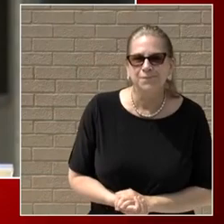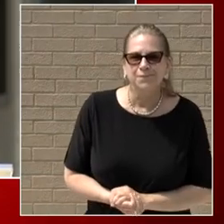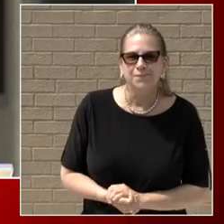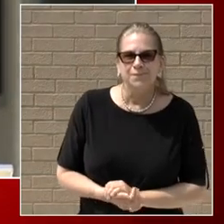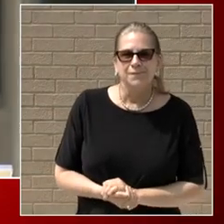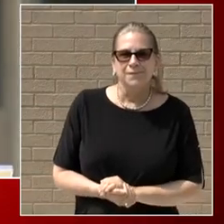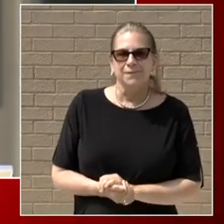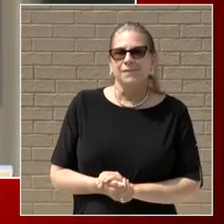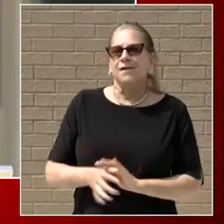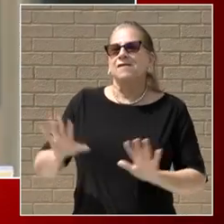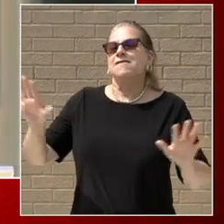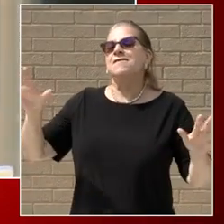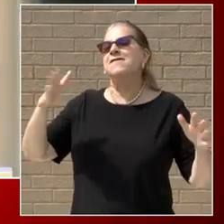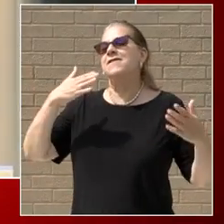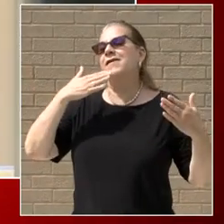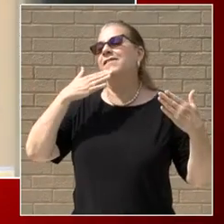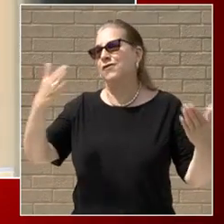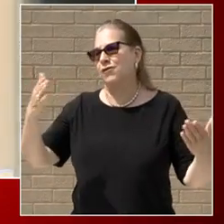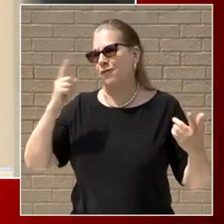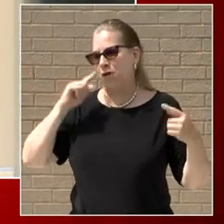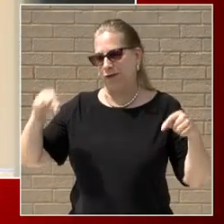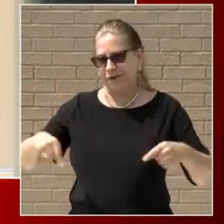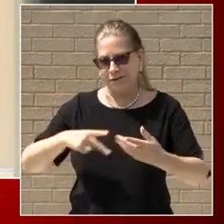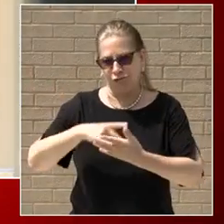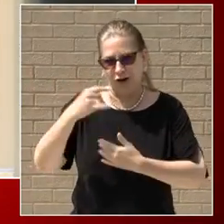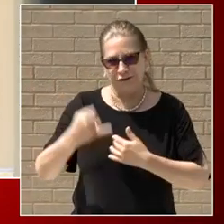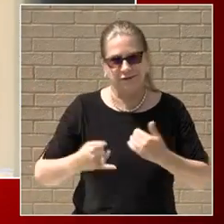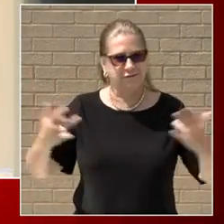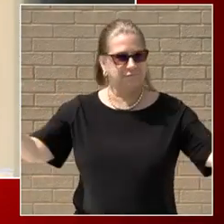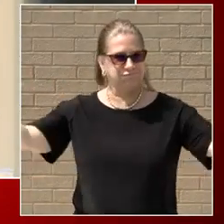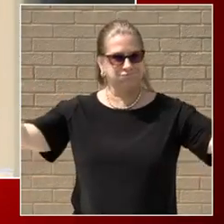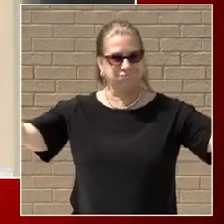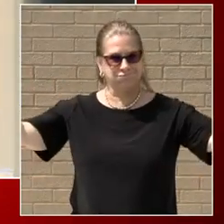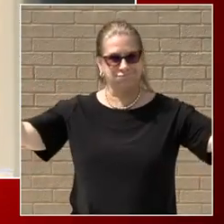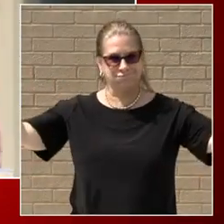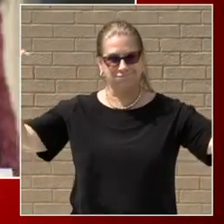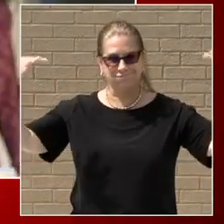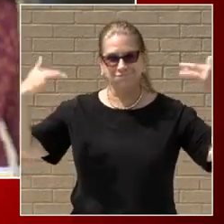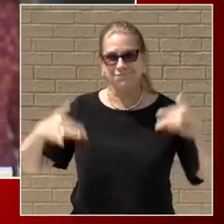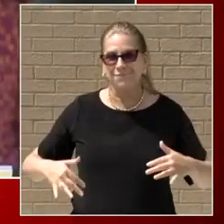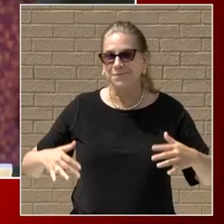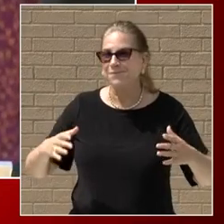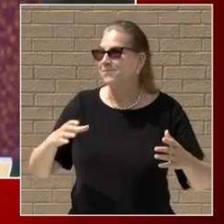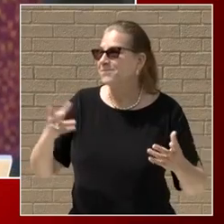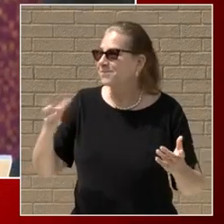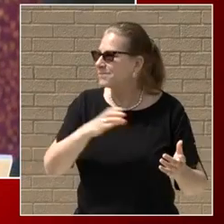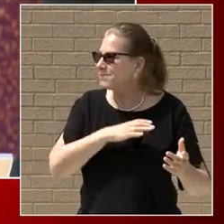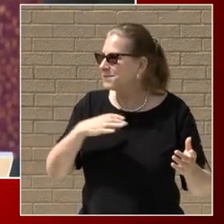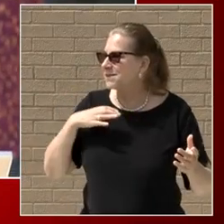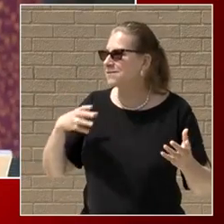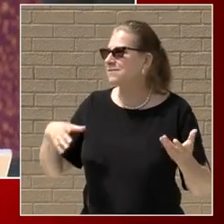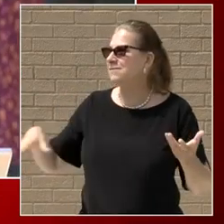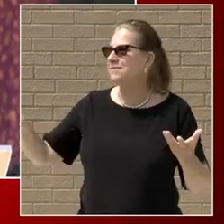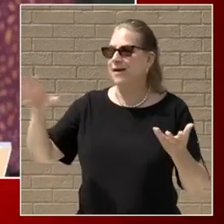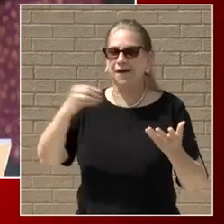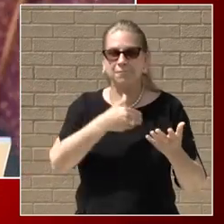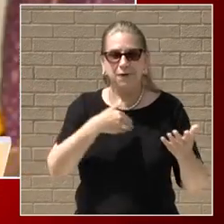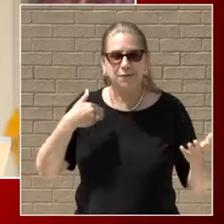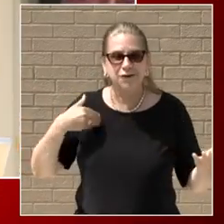for initiating this project and to come into fruition. Thank you, Councilman Vincent Gray, for the Woody Ward designation